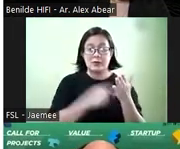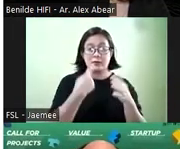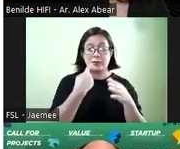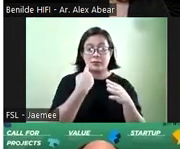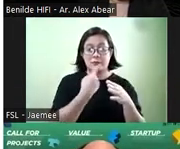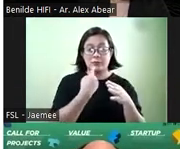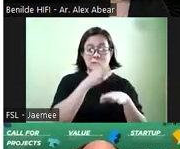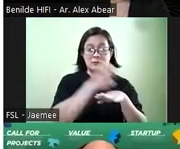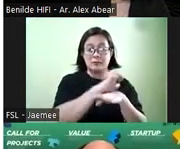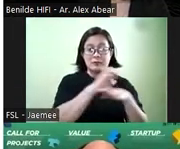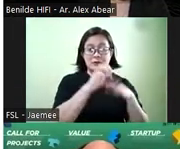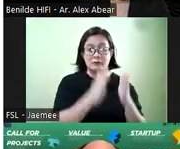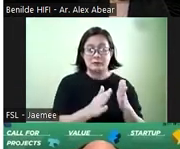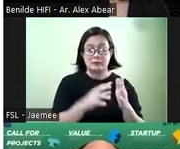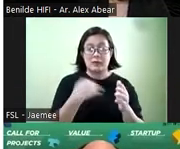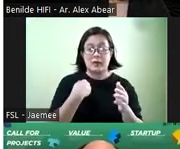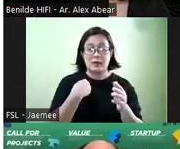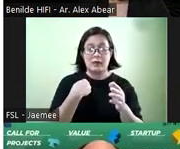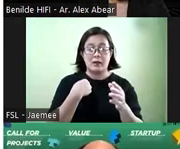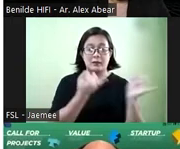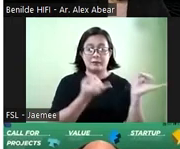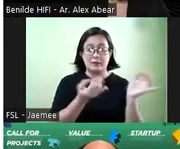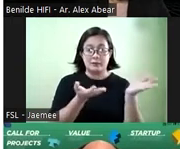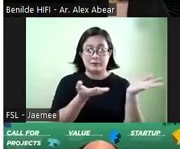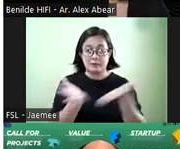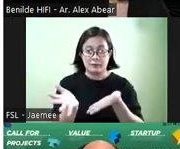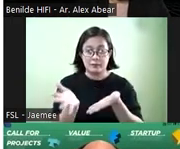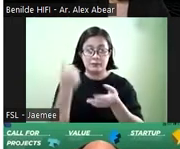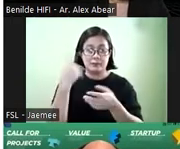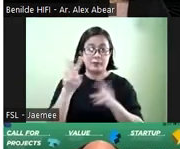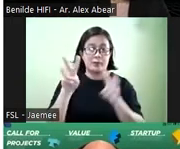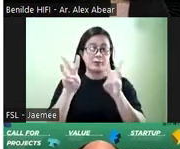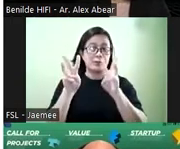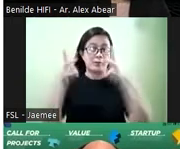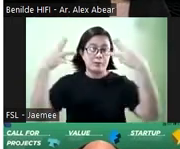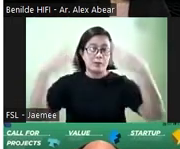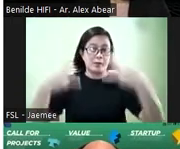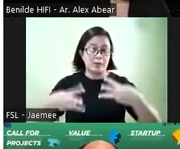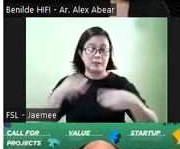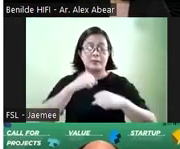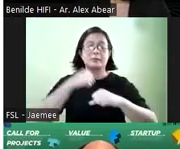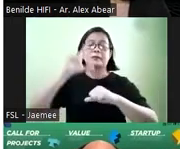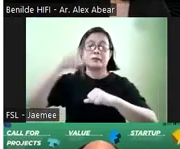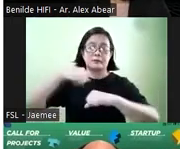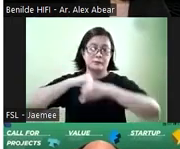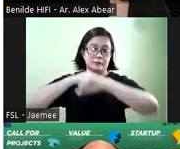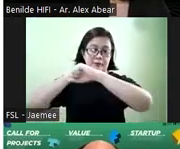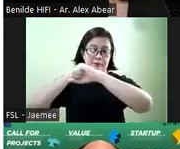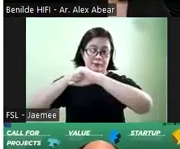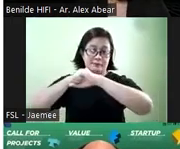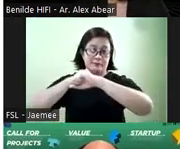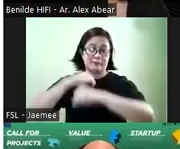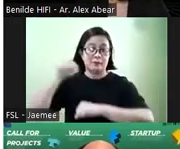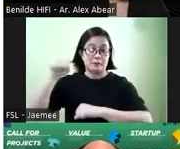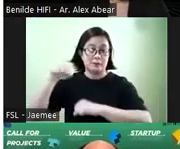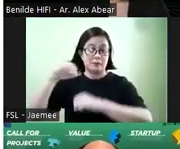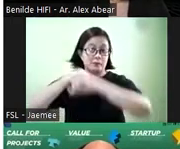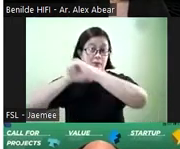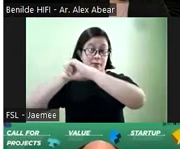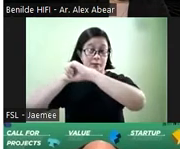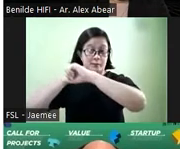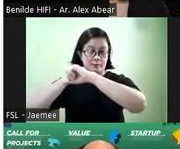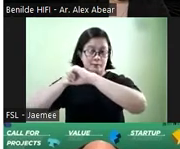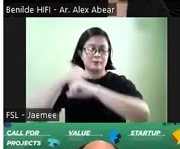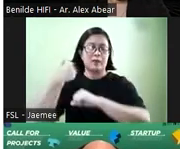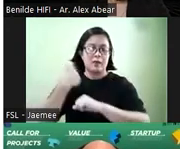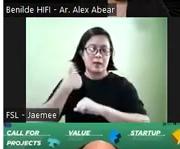you upload it to their crowdfunding website and you do a campaign. So from that campaign, you get feedback from